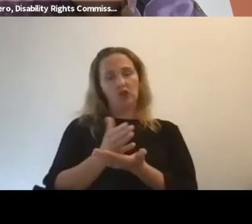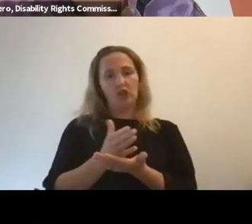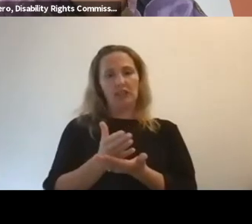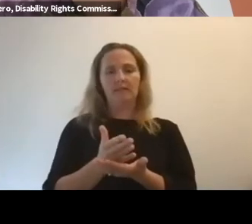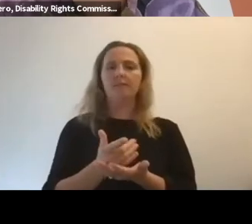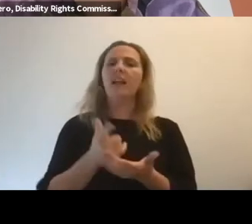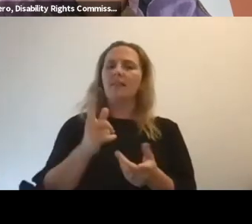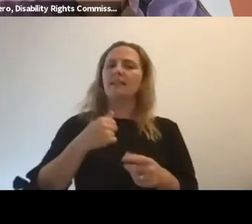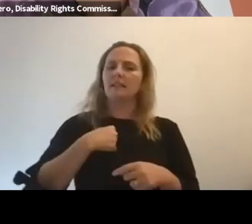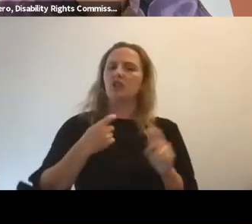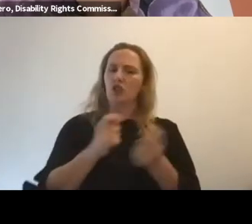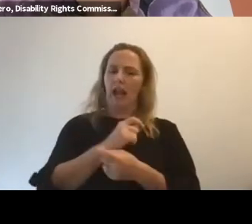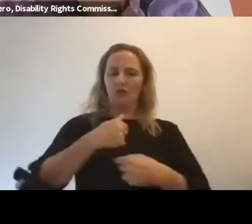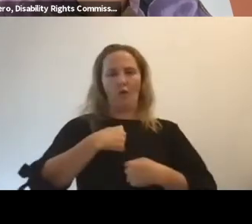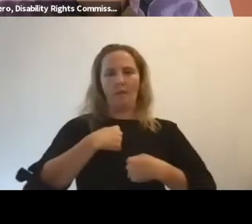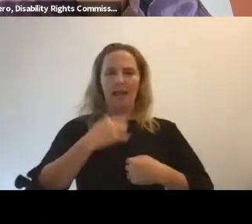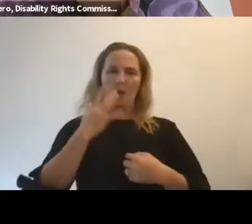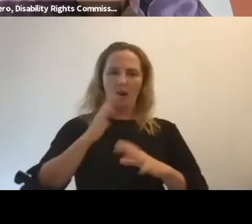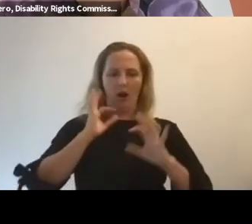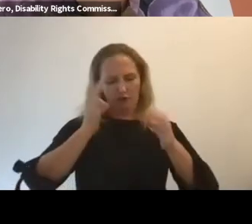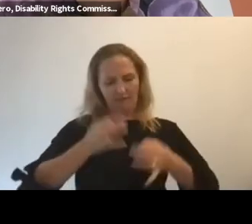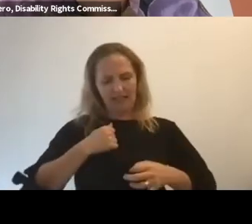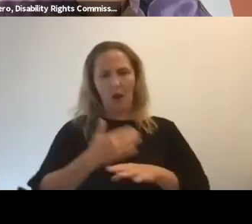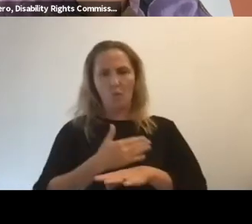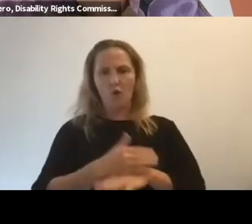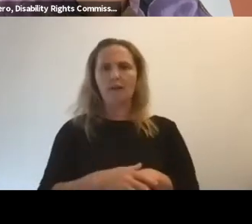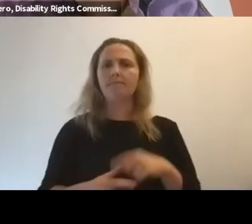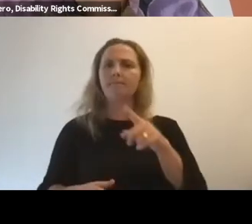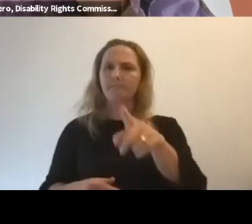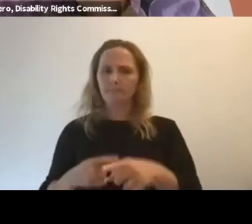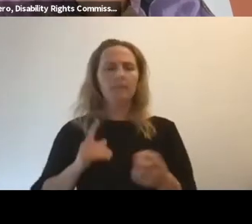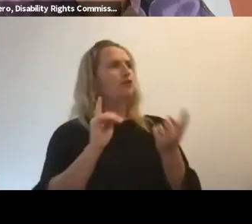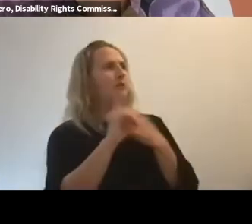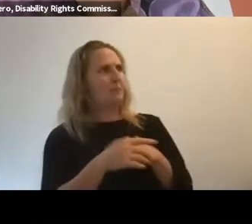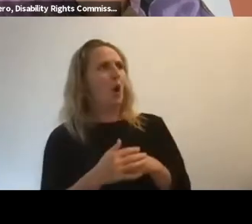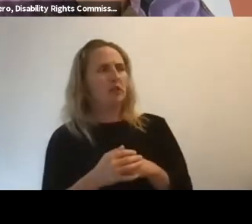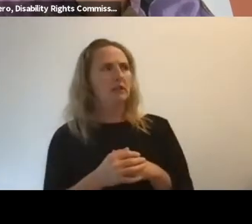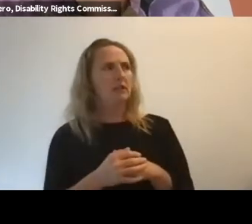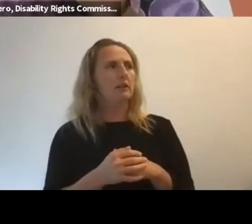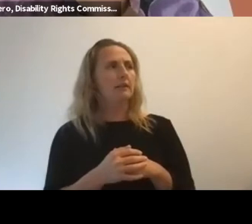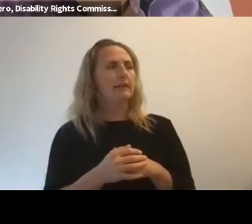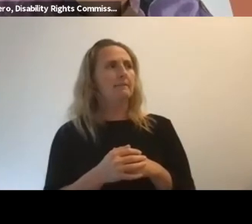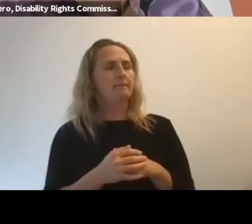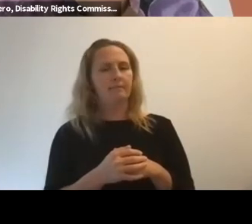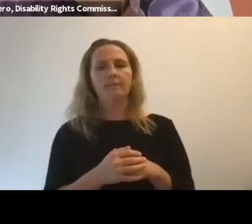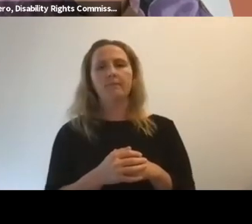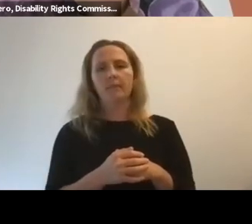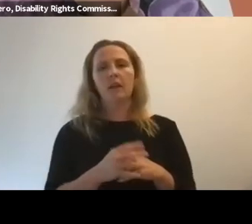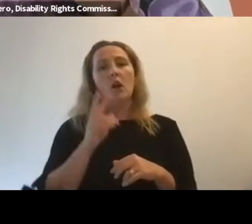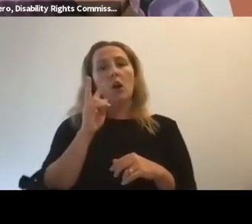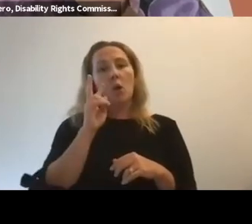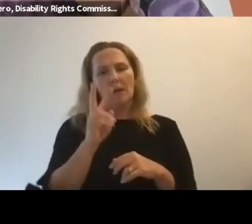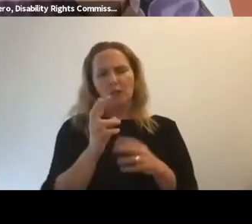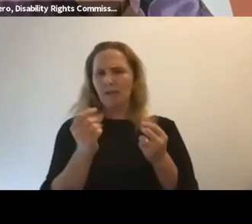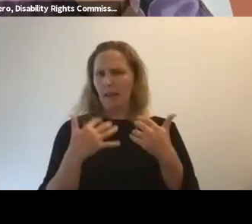the past year. I think we saw something I think was really neat over the last couple of weeks,